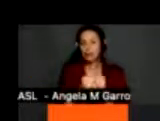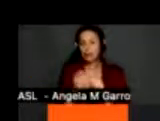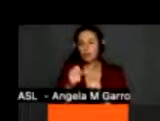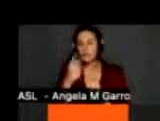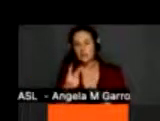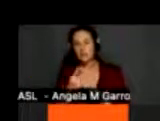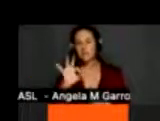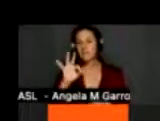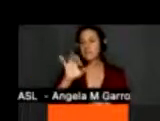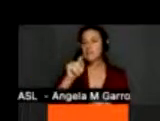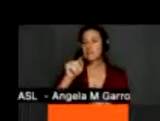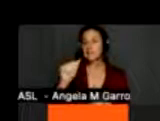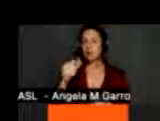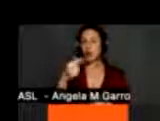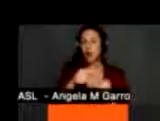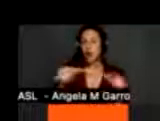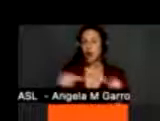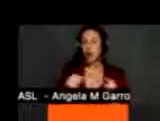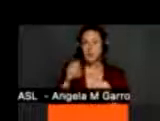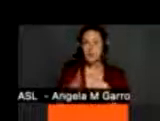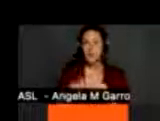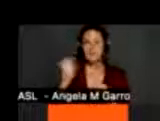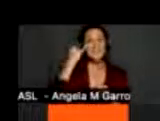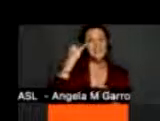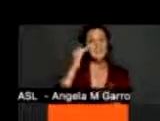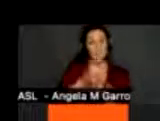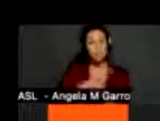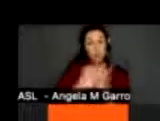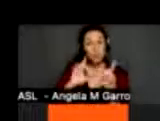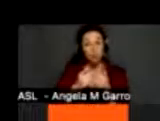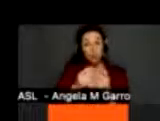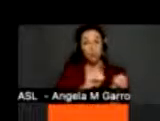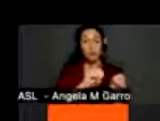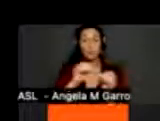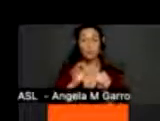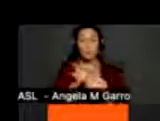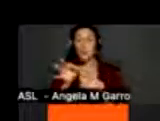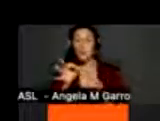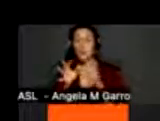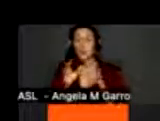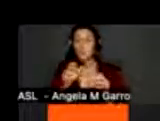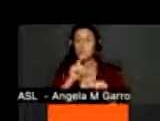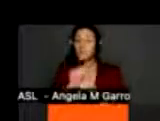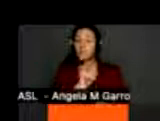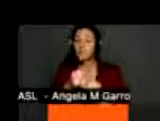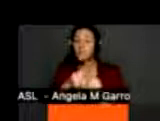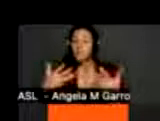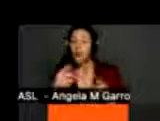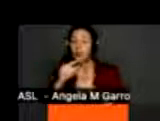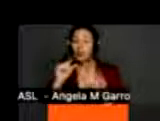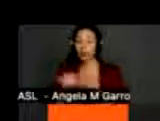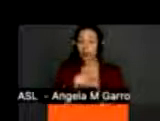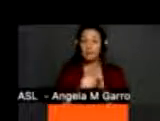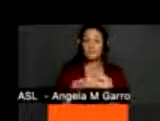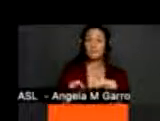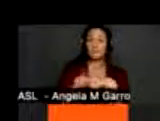Fiesta Gardens side, if the school district were to move forward with expanded grades, increasing 6th, 7th,